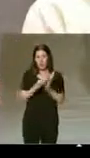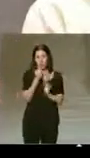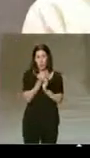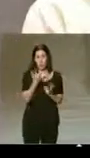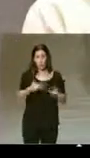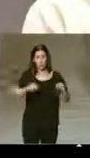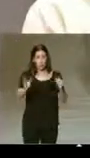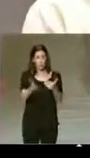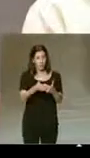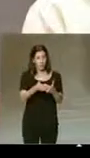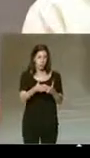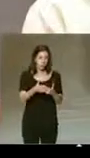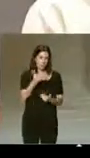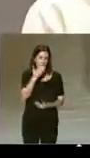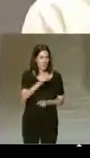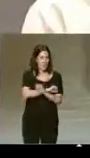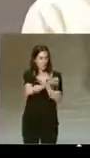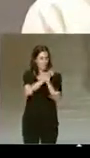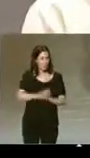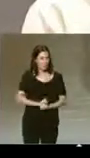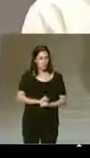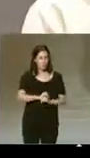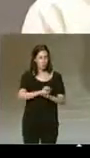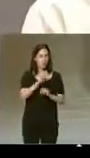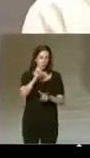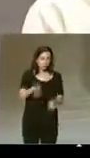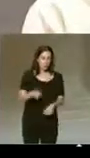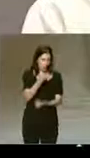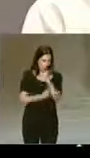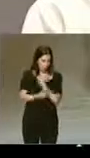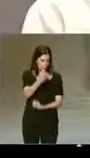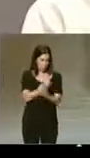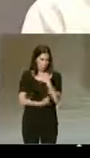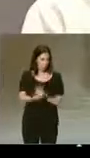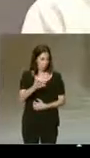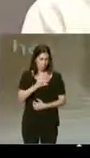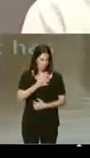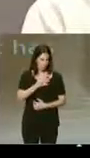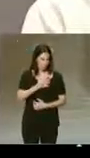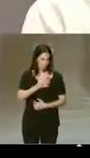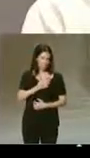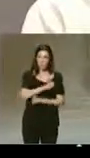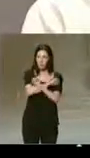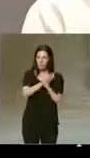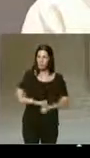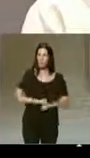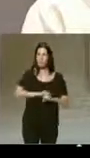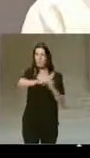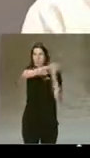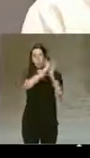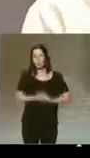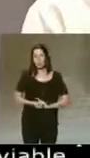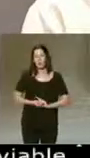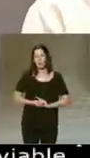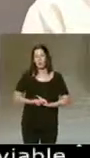you realize this, when the product has already been put together, it's almost impossible and unfeasible